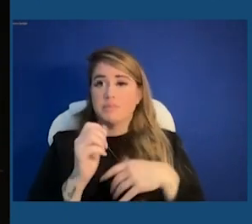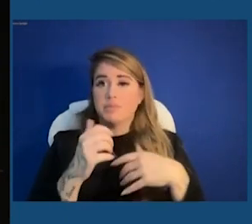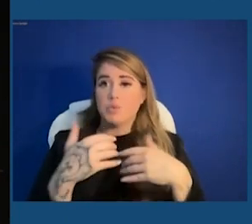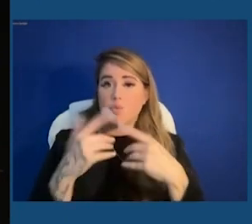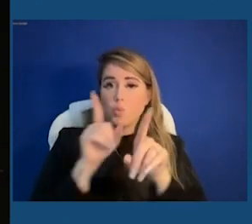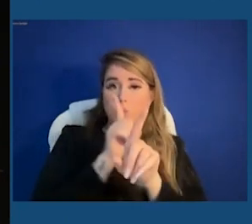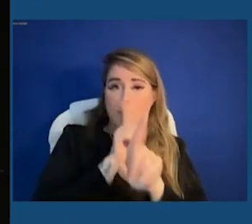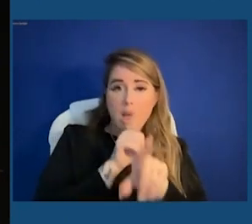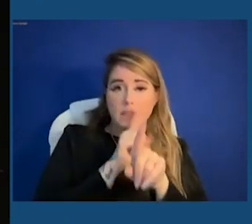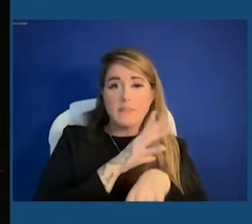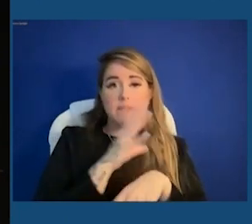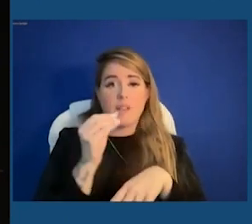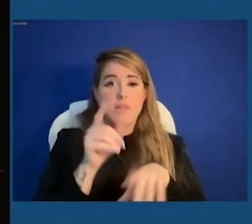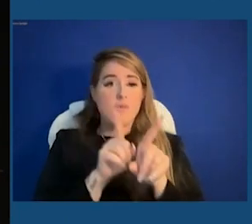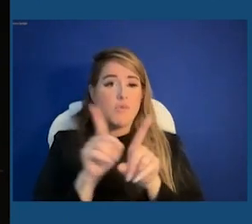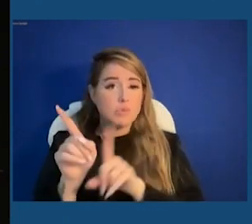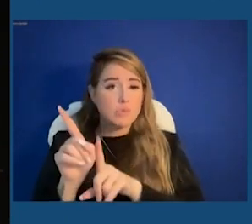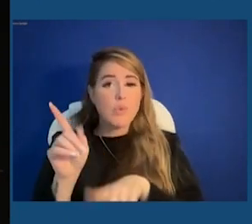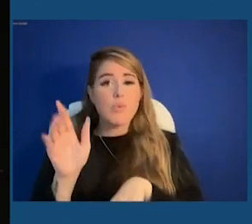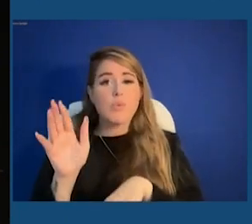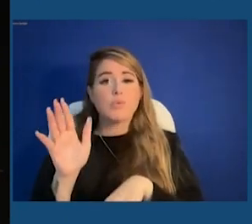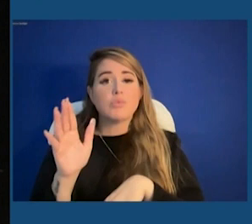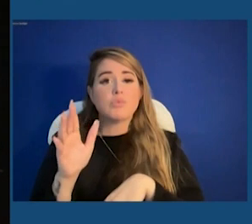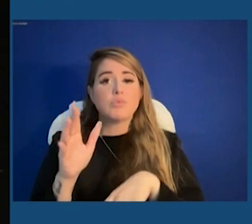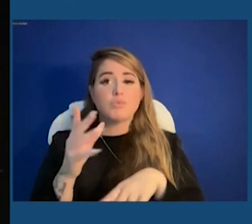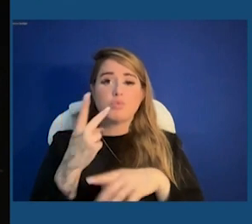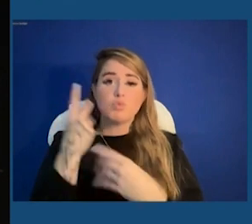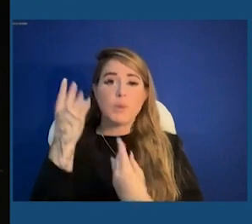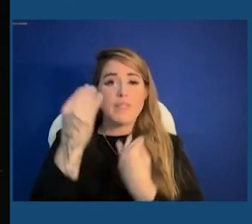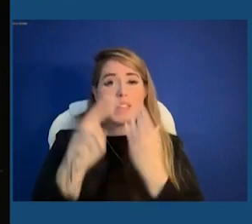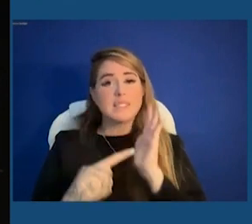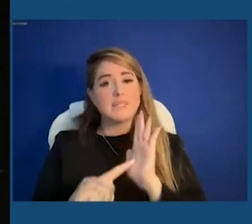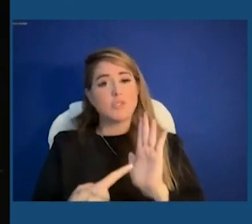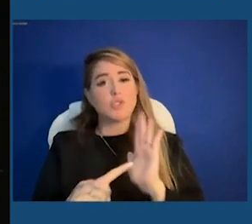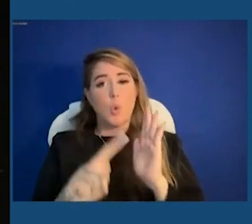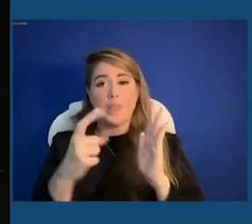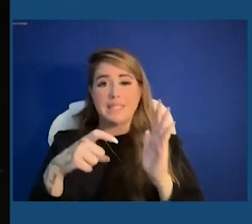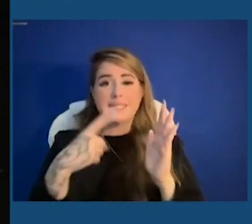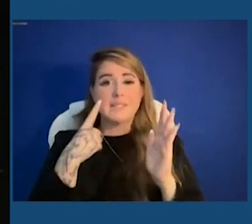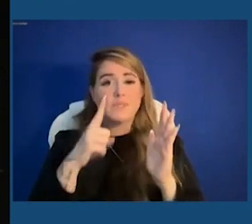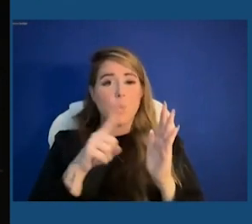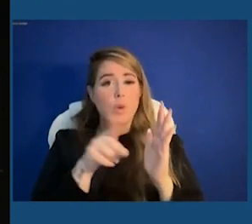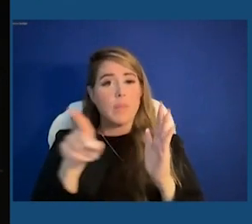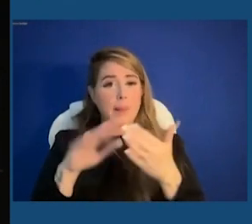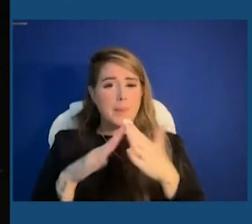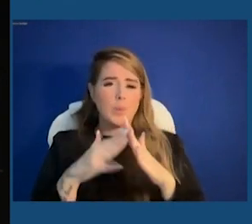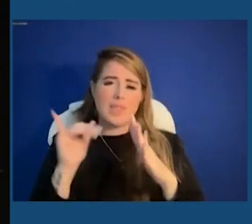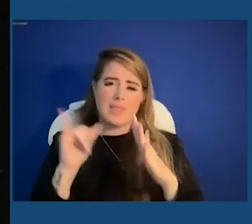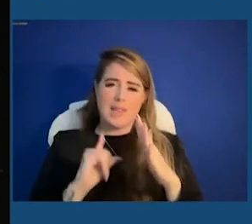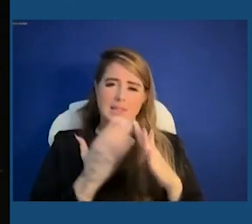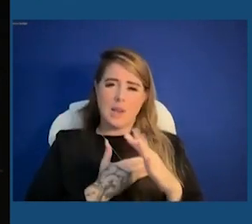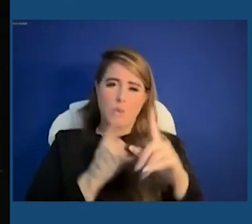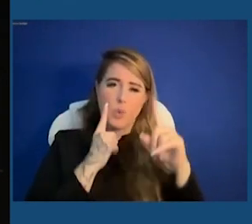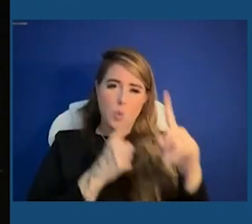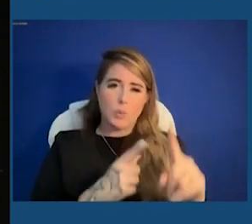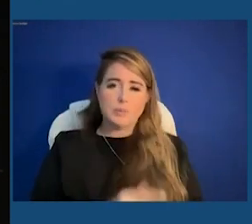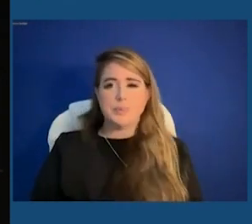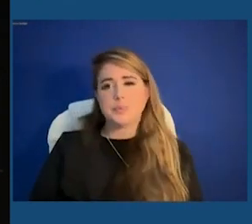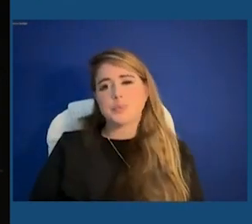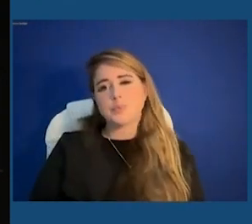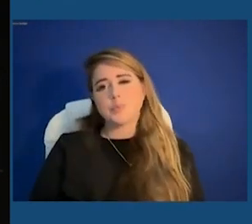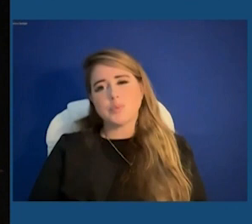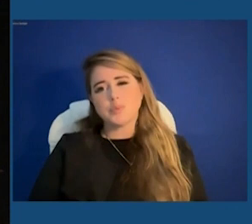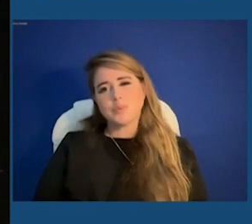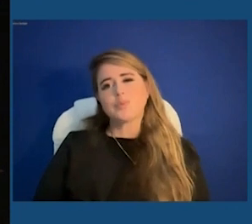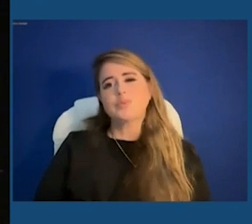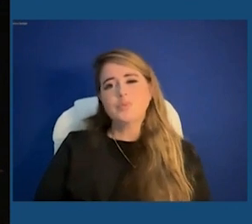responsive and also reflective of the needs of the community, that's what we're hoping to do. The